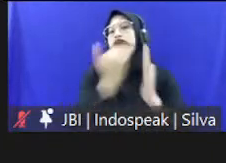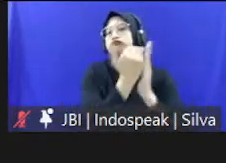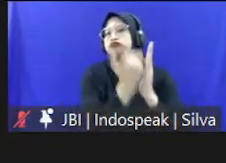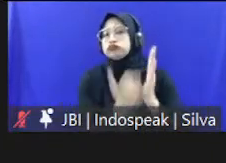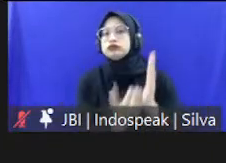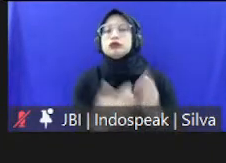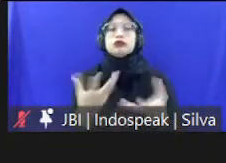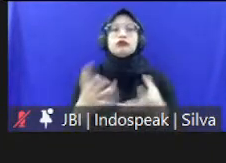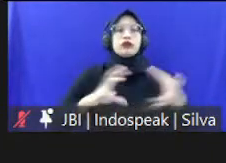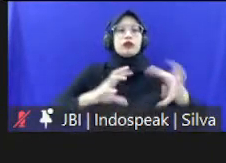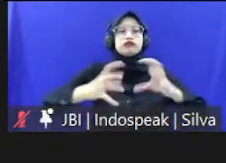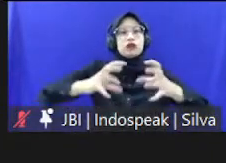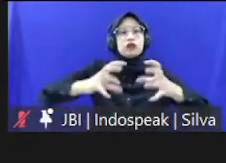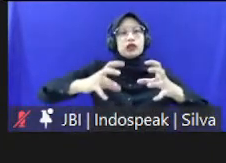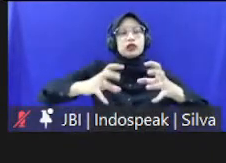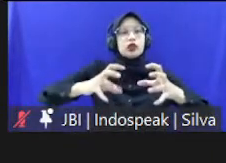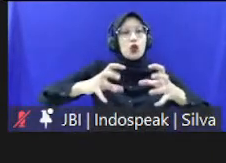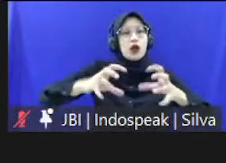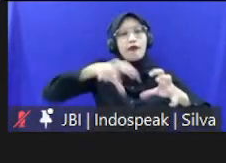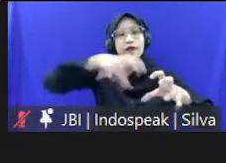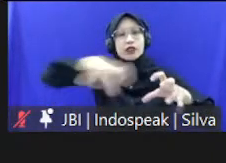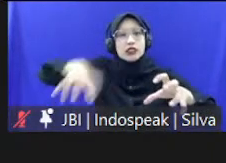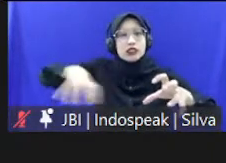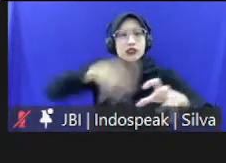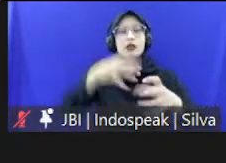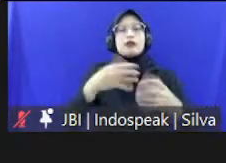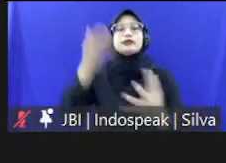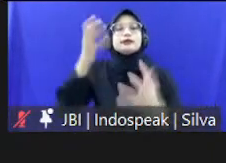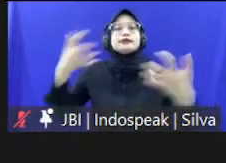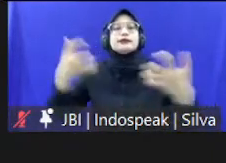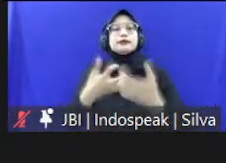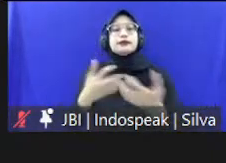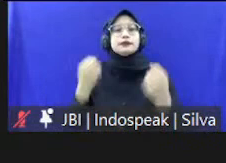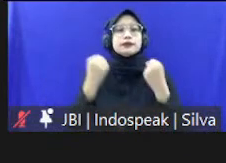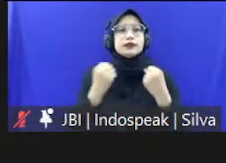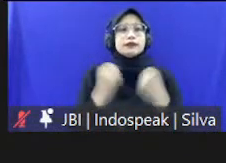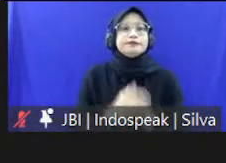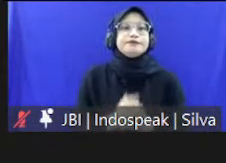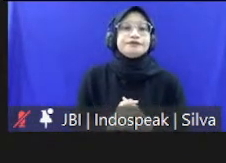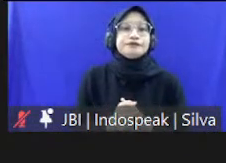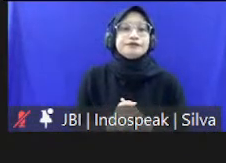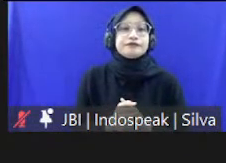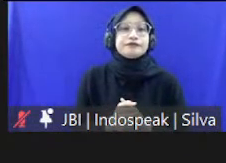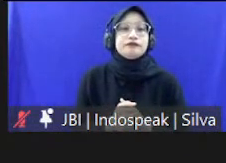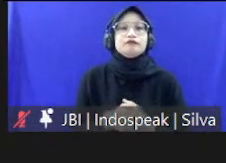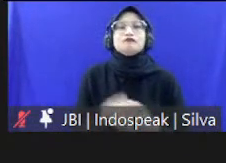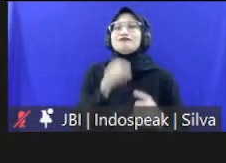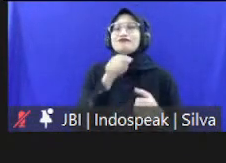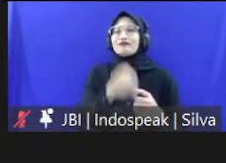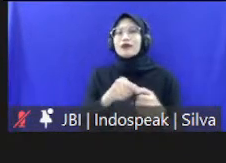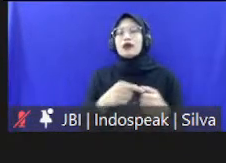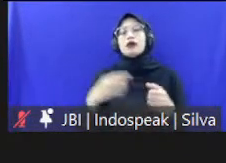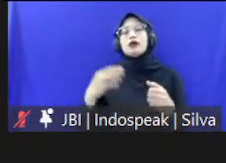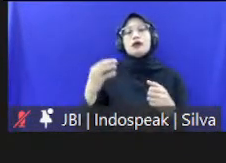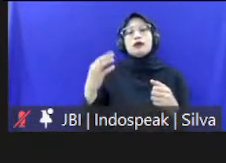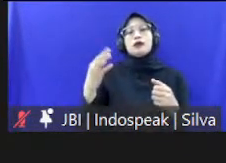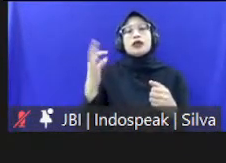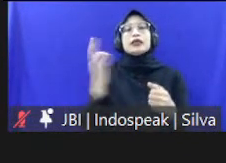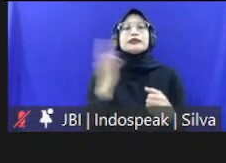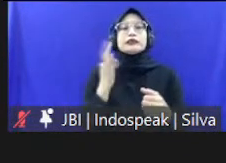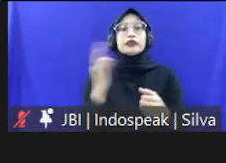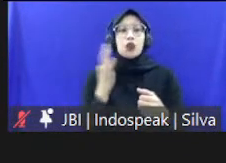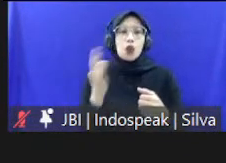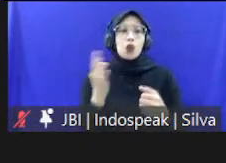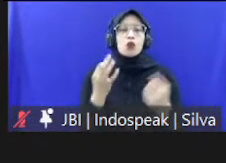equitably distributed. Some transgender people experience greater oppression than others because of their social location and existing power